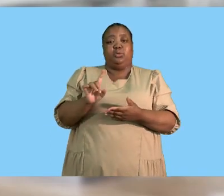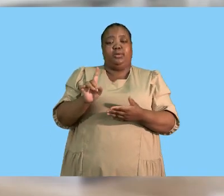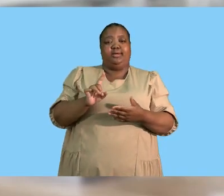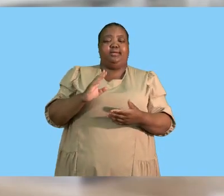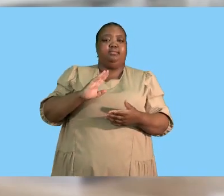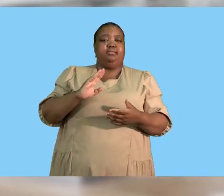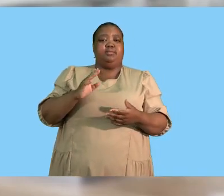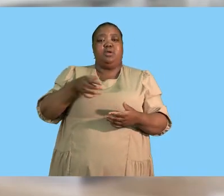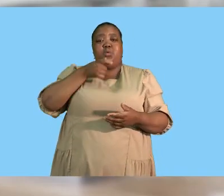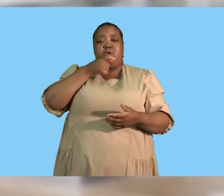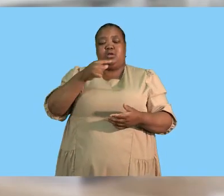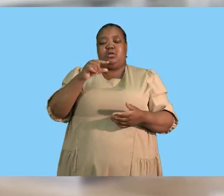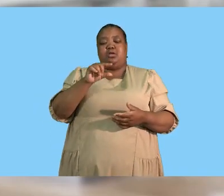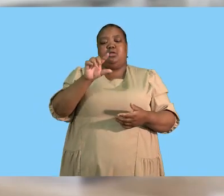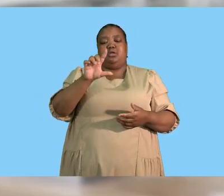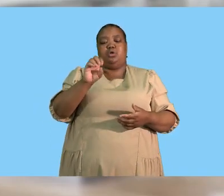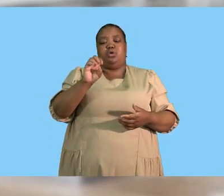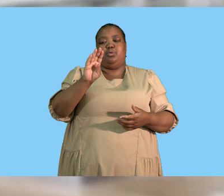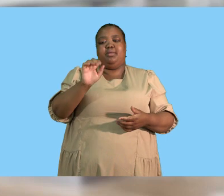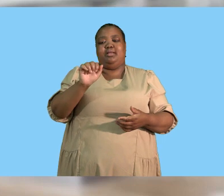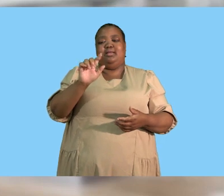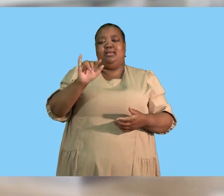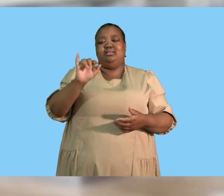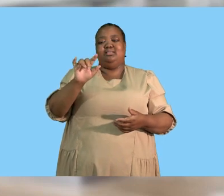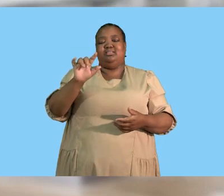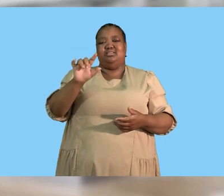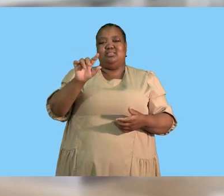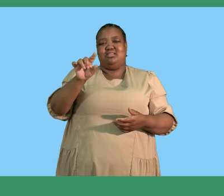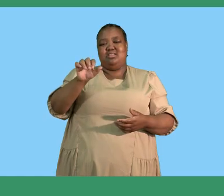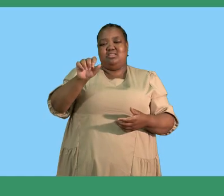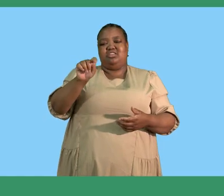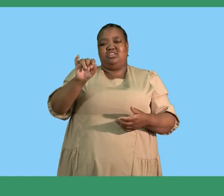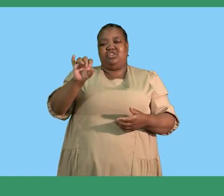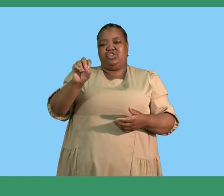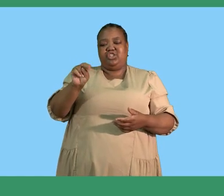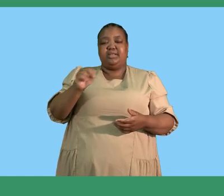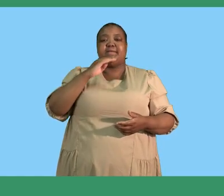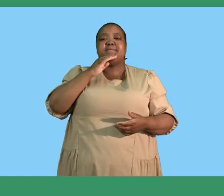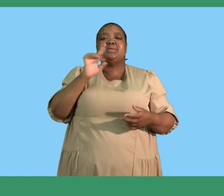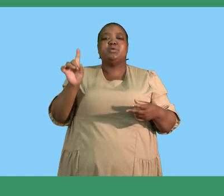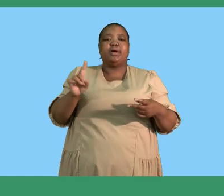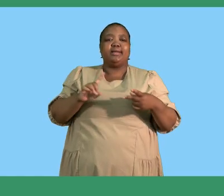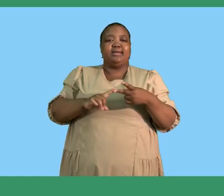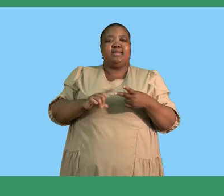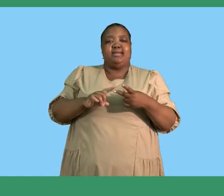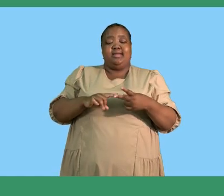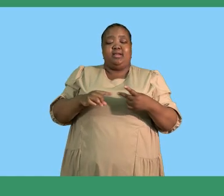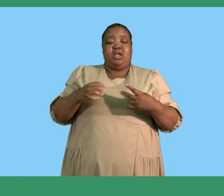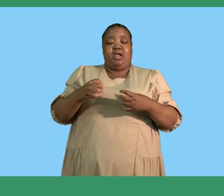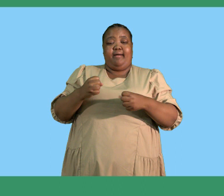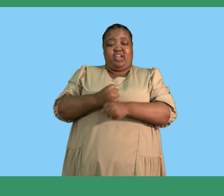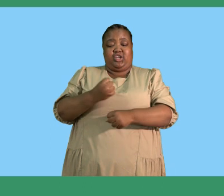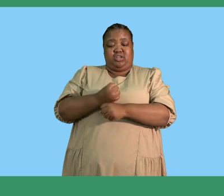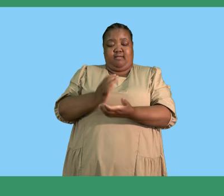that you know exactly what globalization means as well as what affirmative action means. Now, we